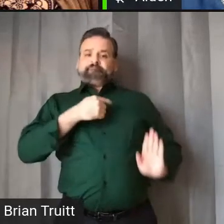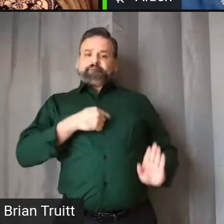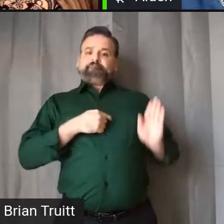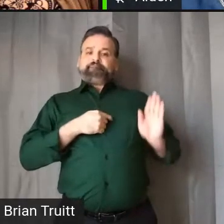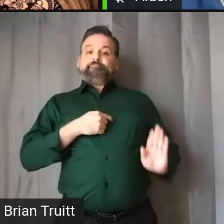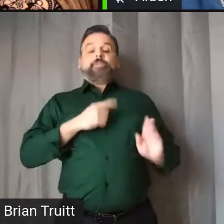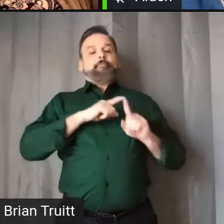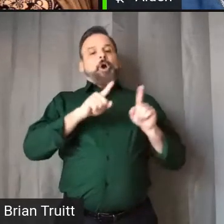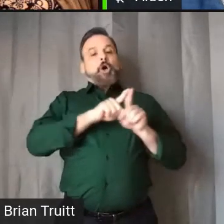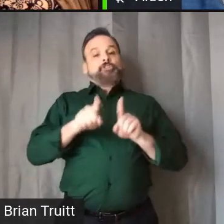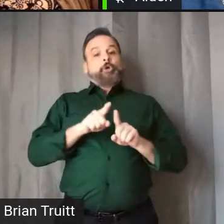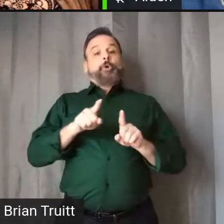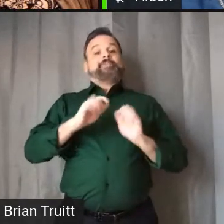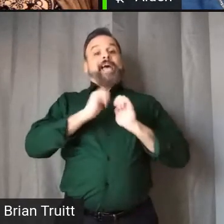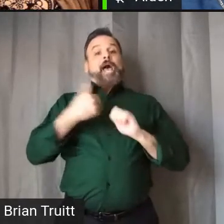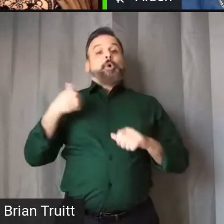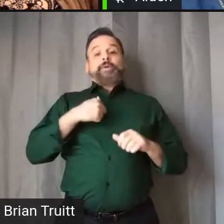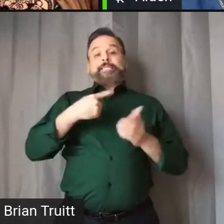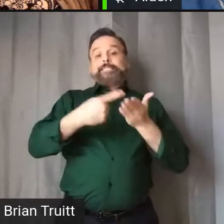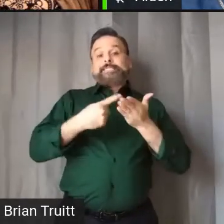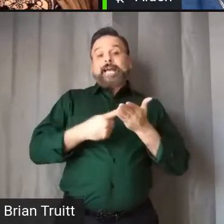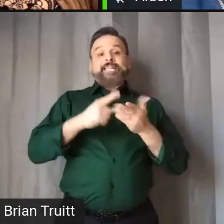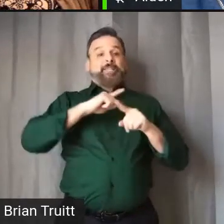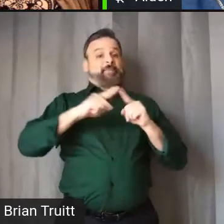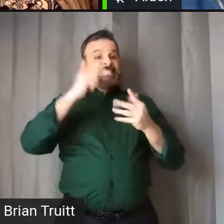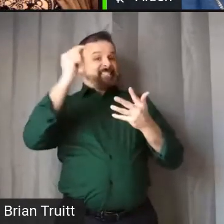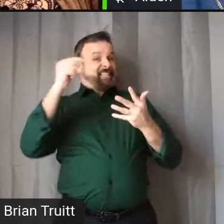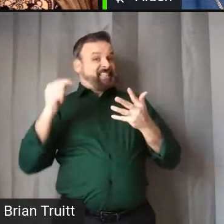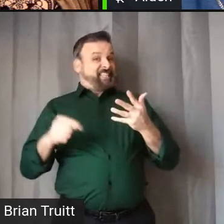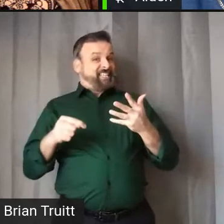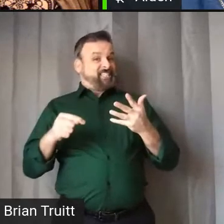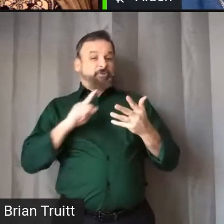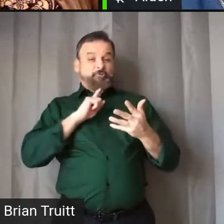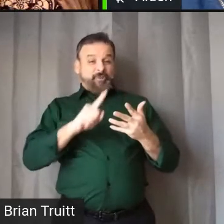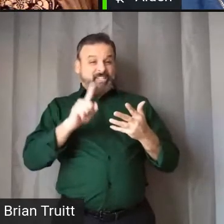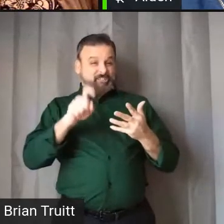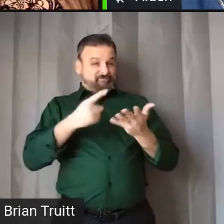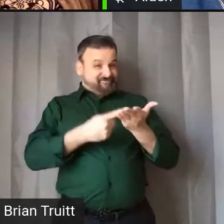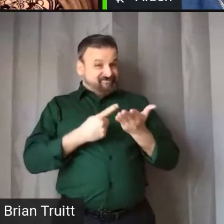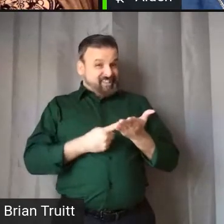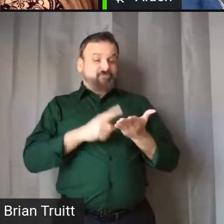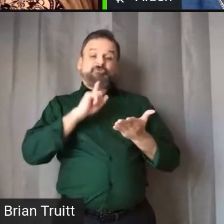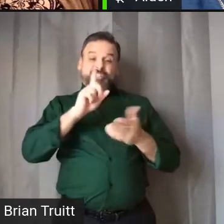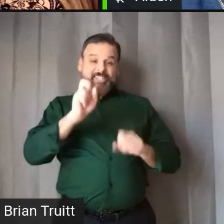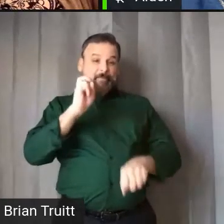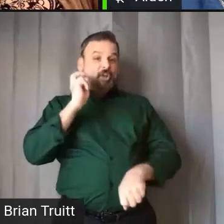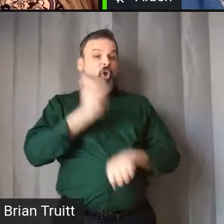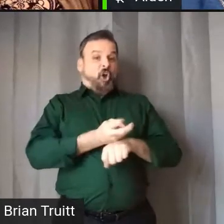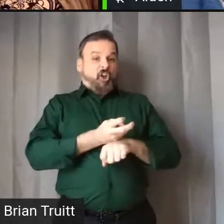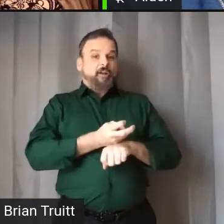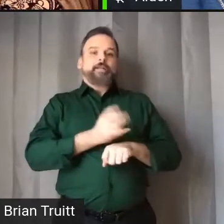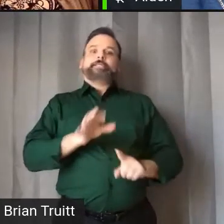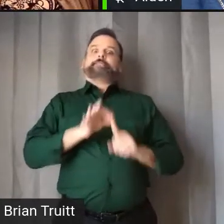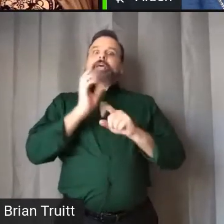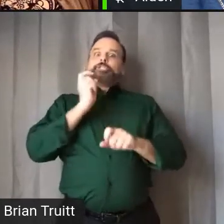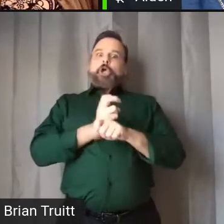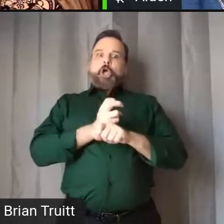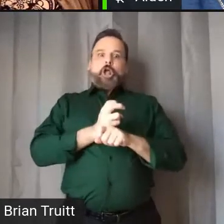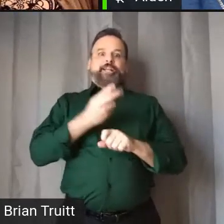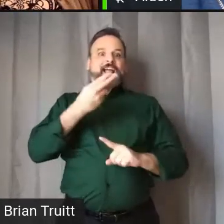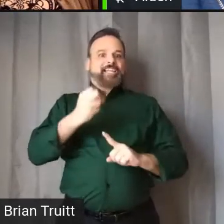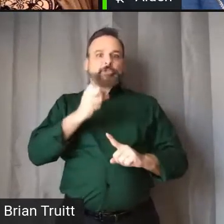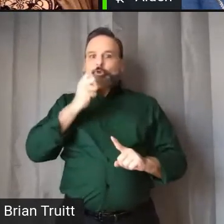how we talk because the things we really want to talk about can be really hard. And that's especially hard in high school when you don't have the